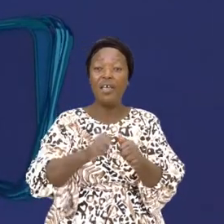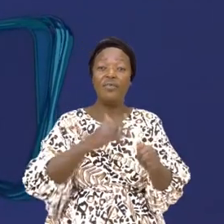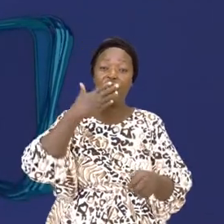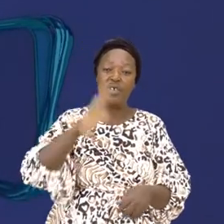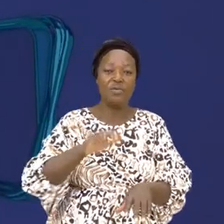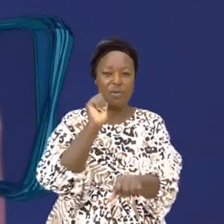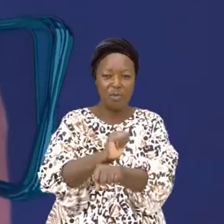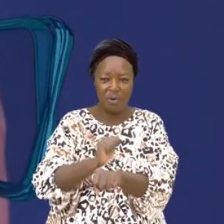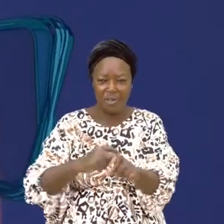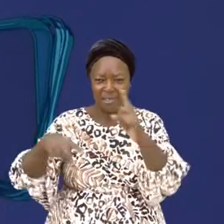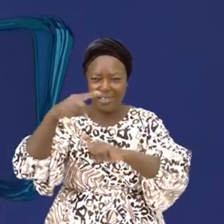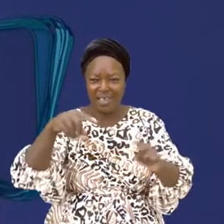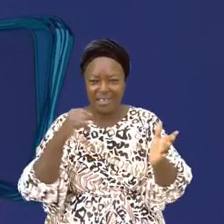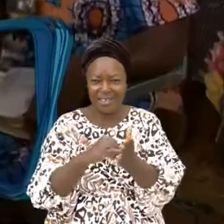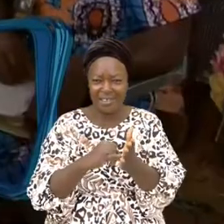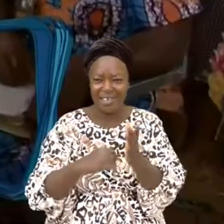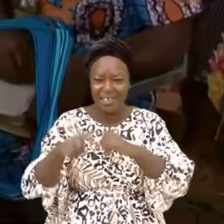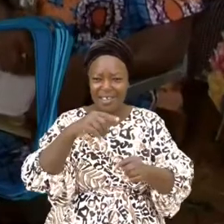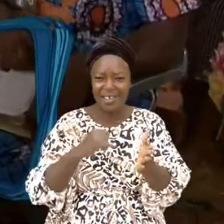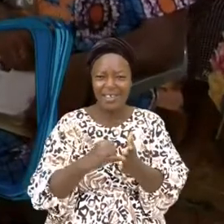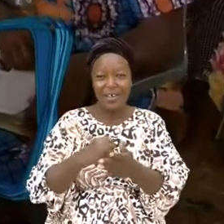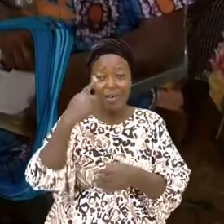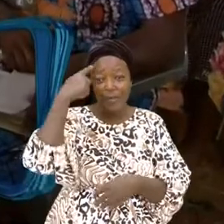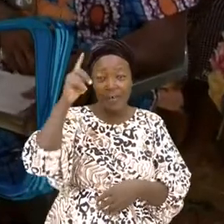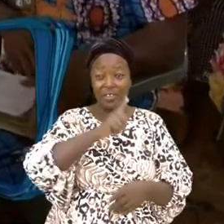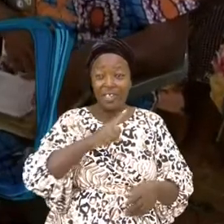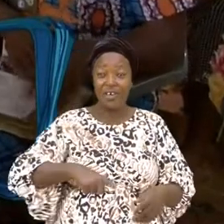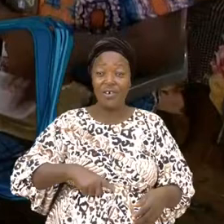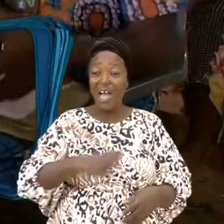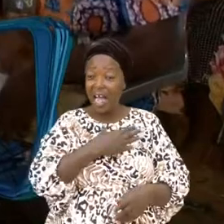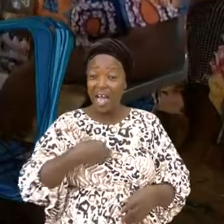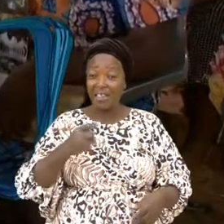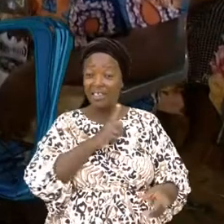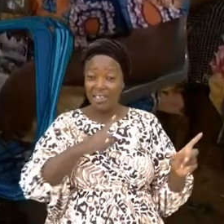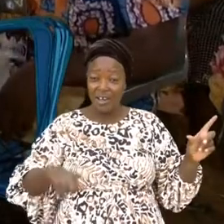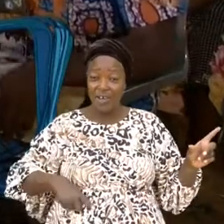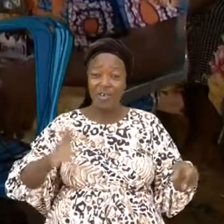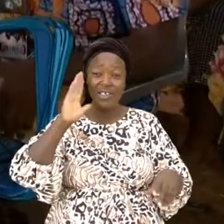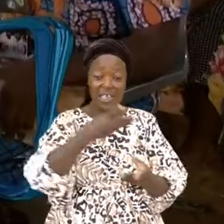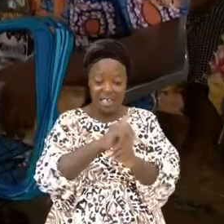work. Say it for yourself. And the Lord shall deliver me